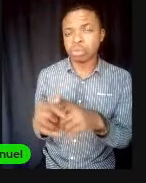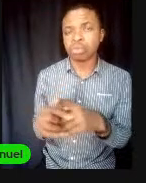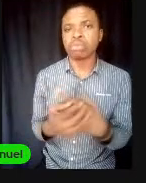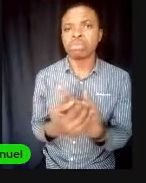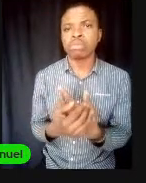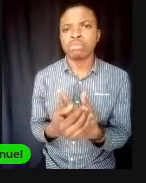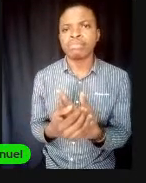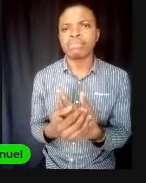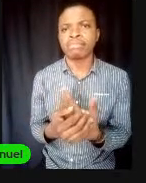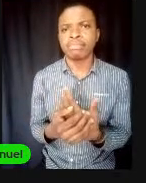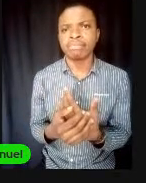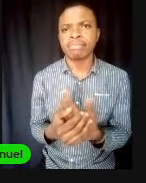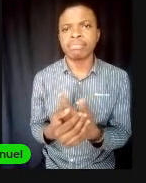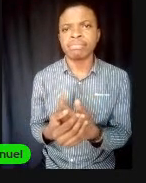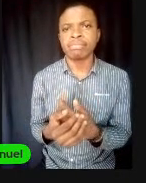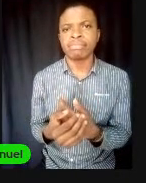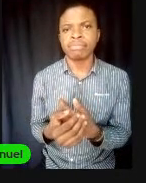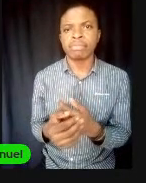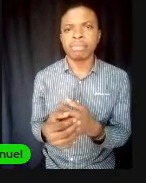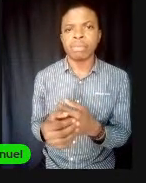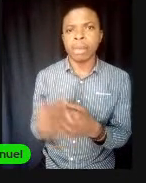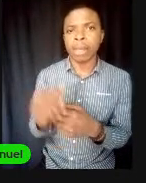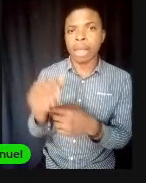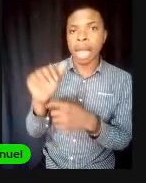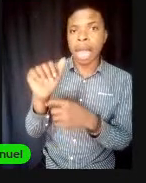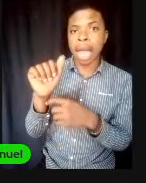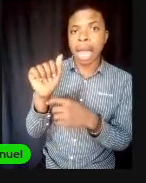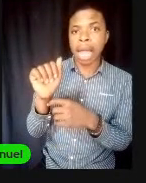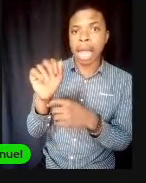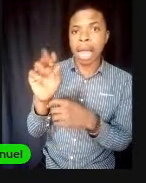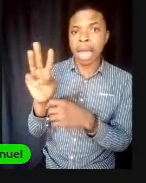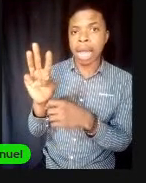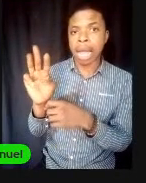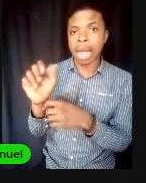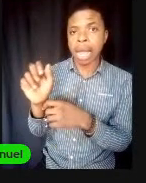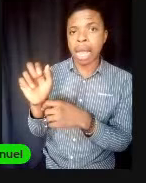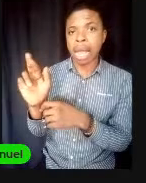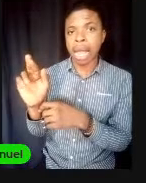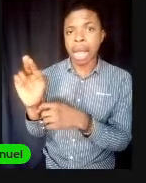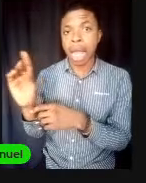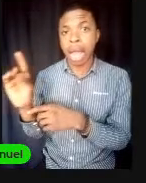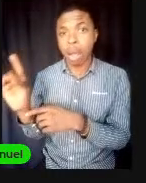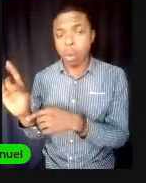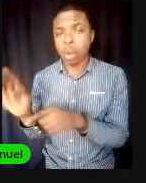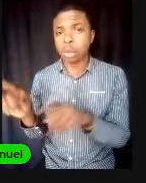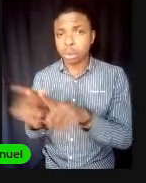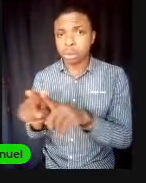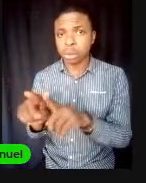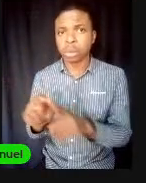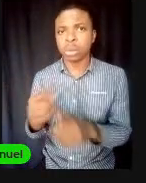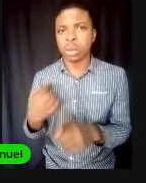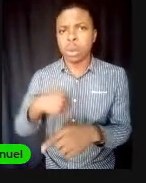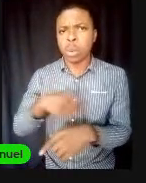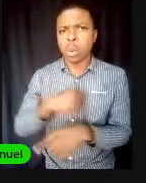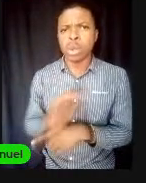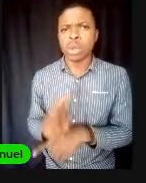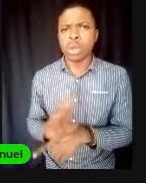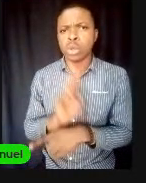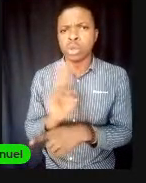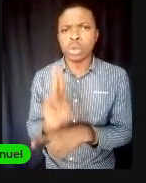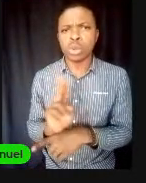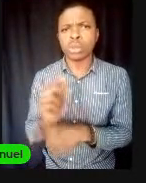Then an award. Then book covers. All these are things you use graphic design to do. And if you realize that all these